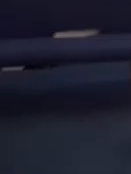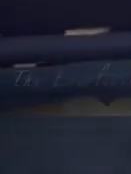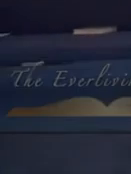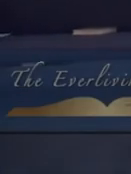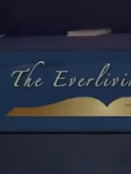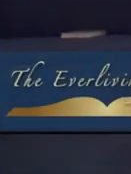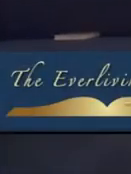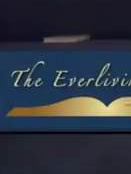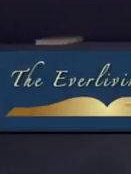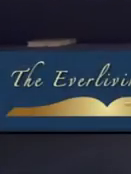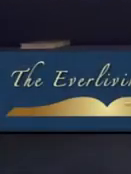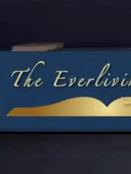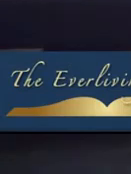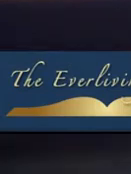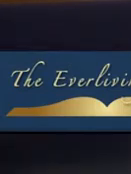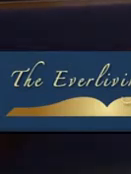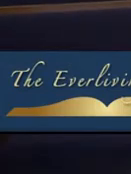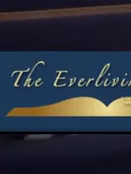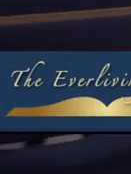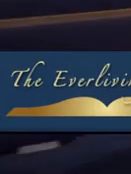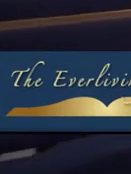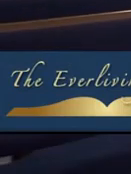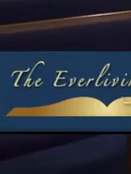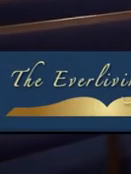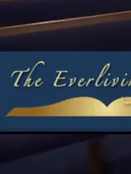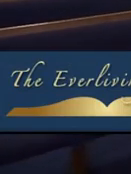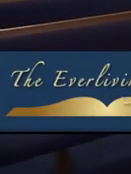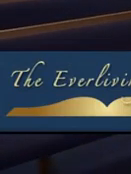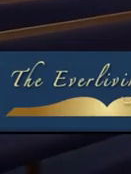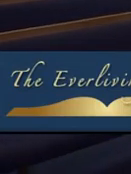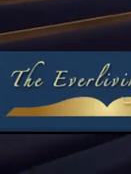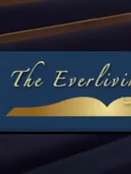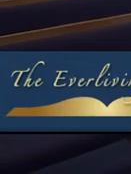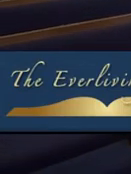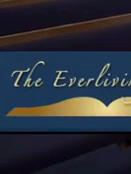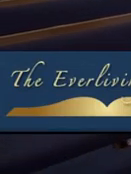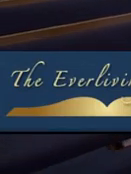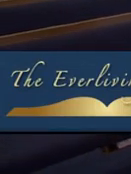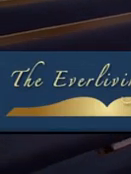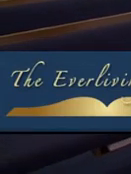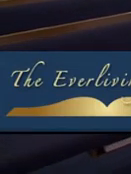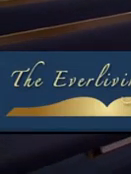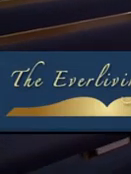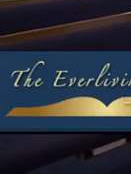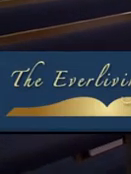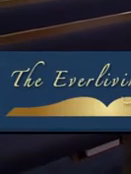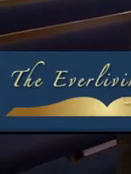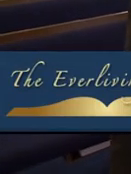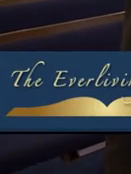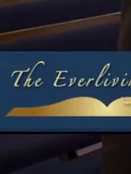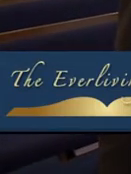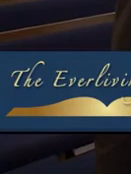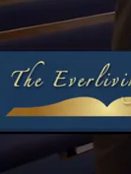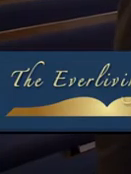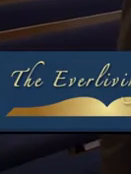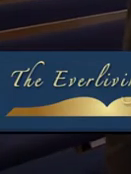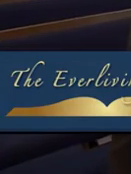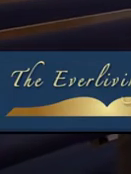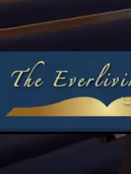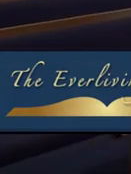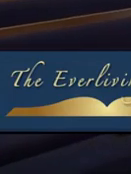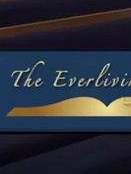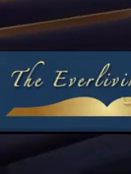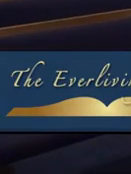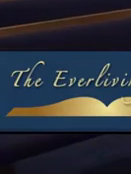of Grace Bible Baptist Church in Catonsville, Maryland. It's our sincere prayer that this broadcast has touched the spiritual needs of your heart.